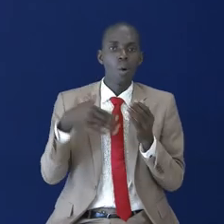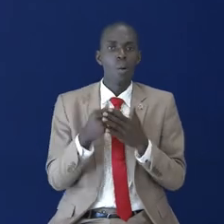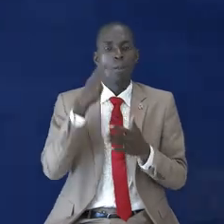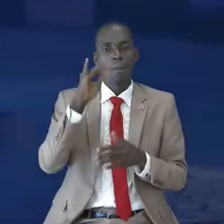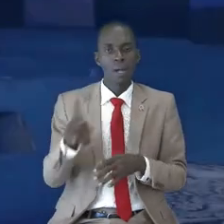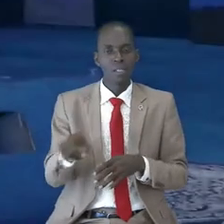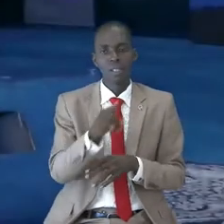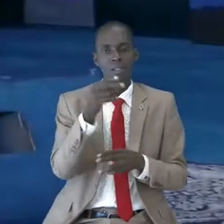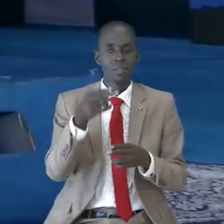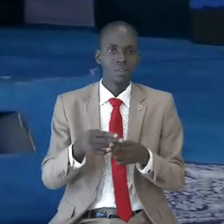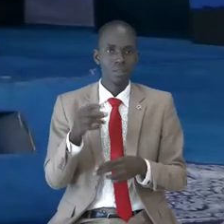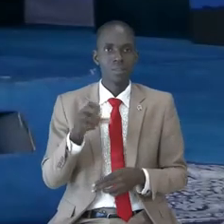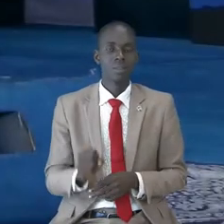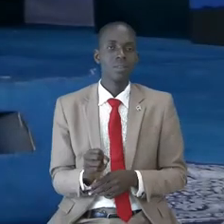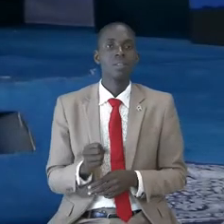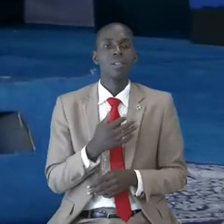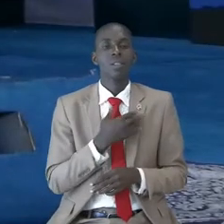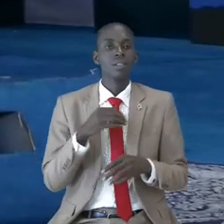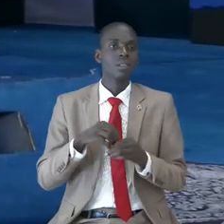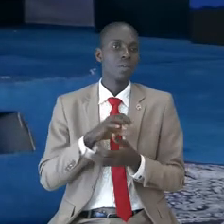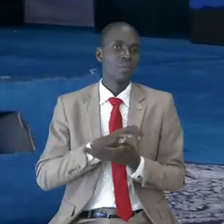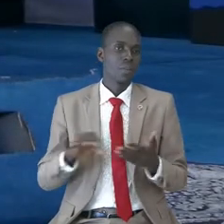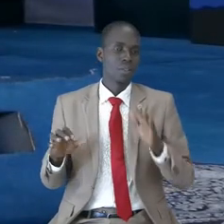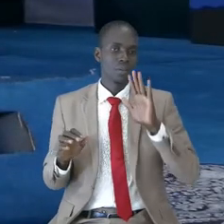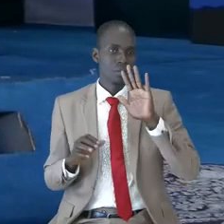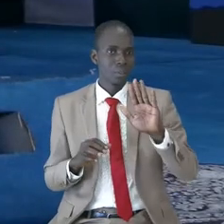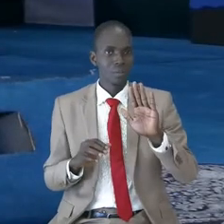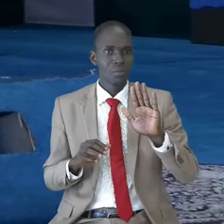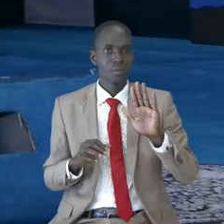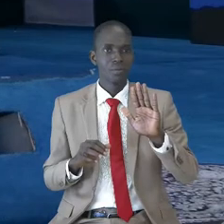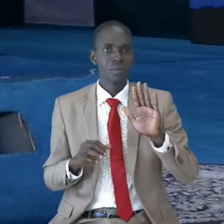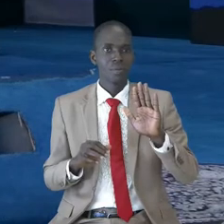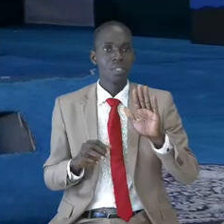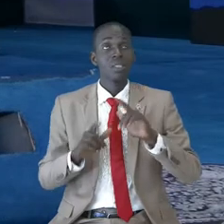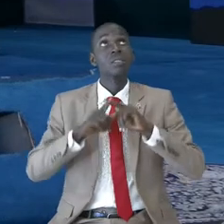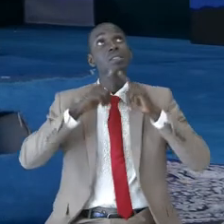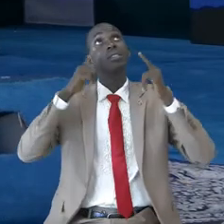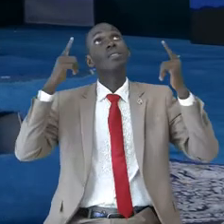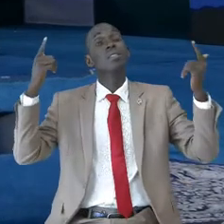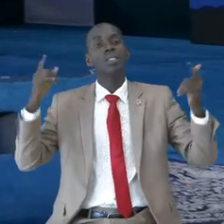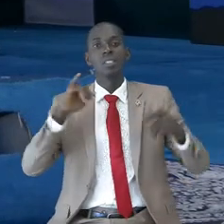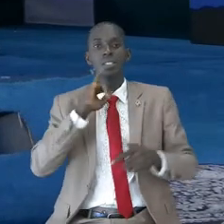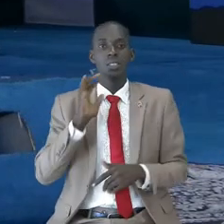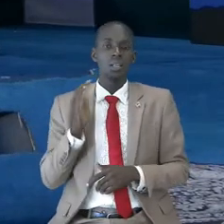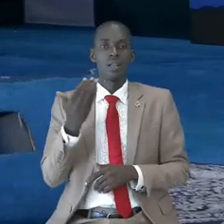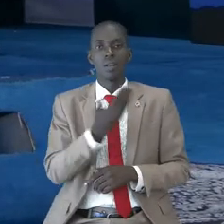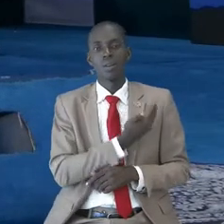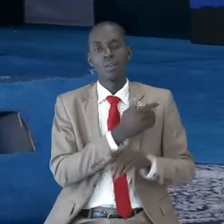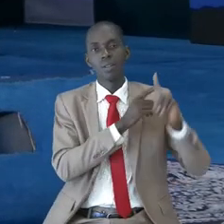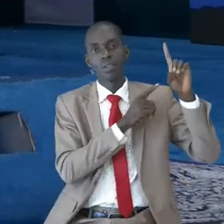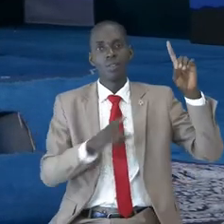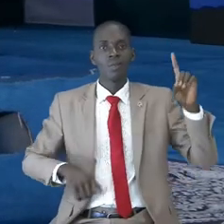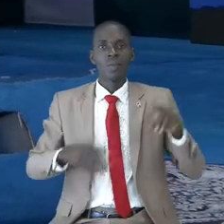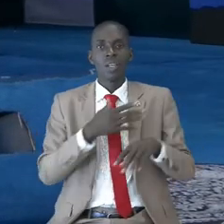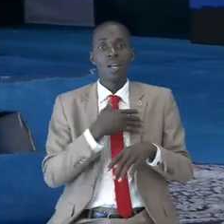their names." And then in verse 5, it says, "Great is our Lord, and